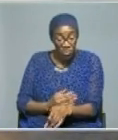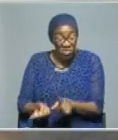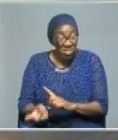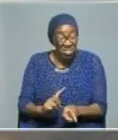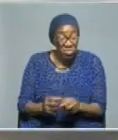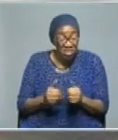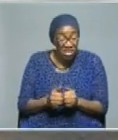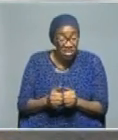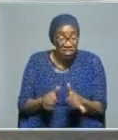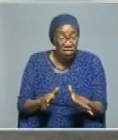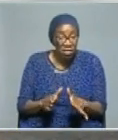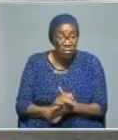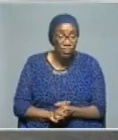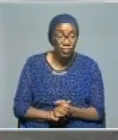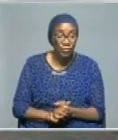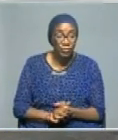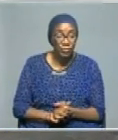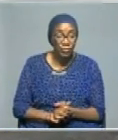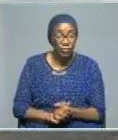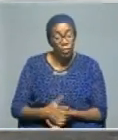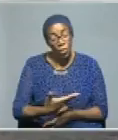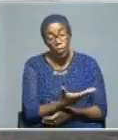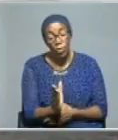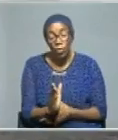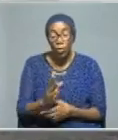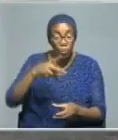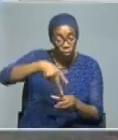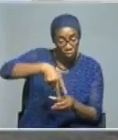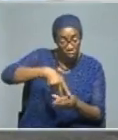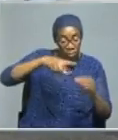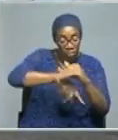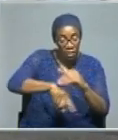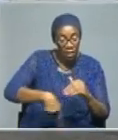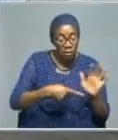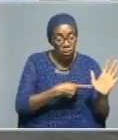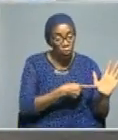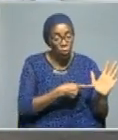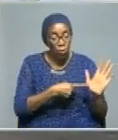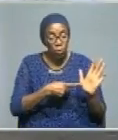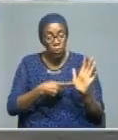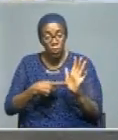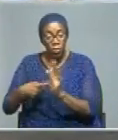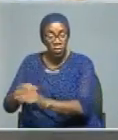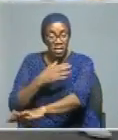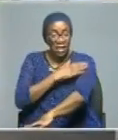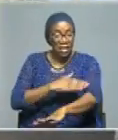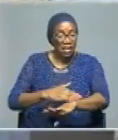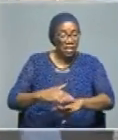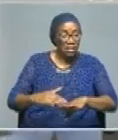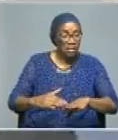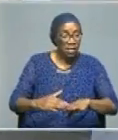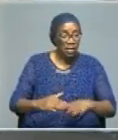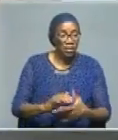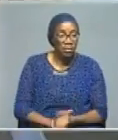countries participating will be paraded, and where the competitors and experts alike will take an